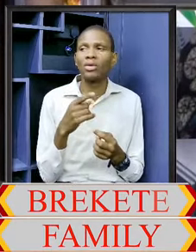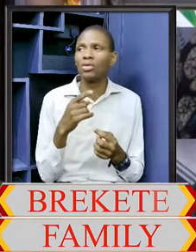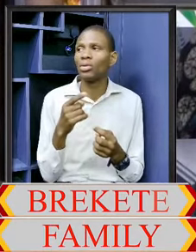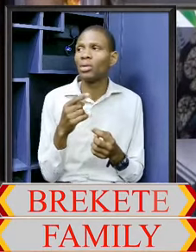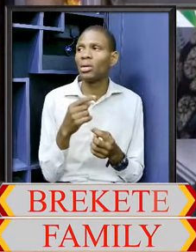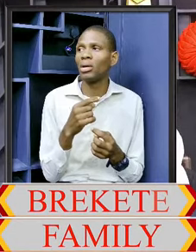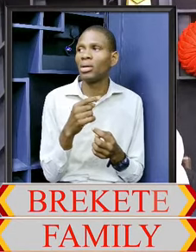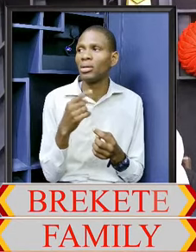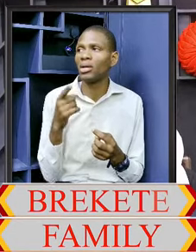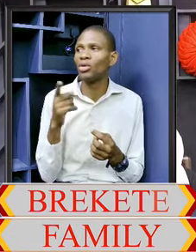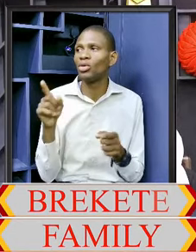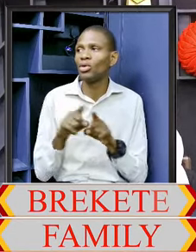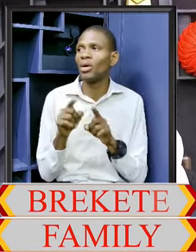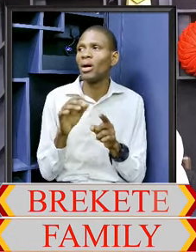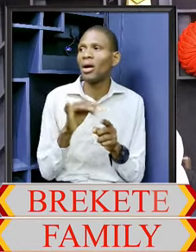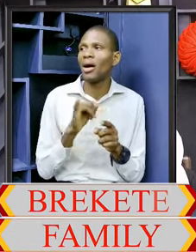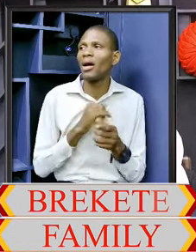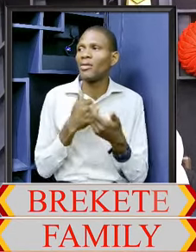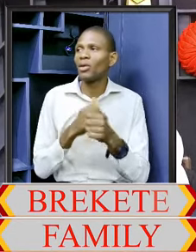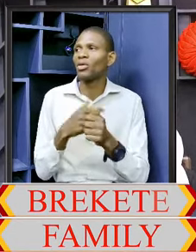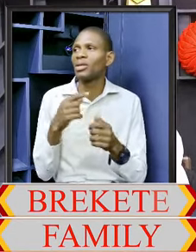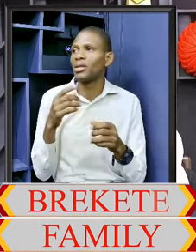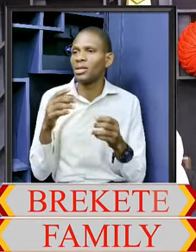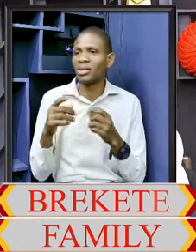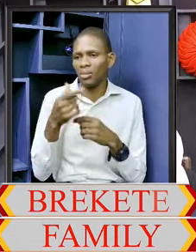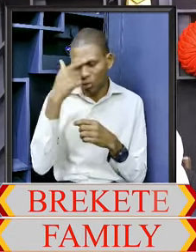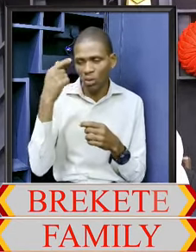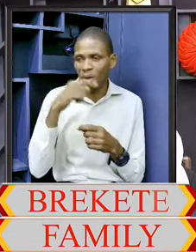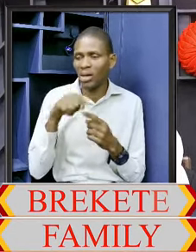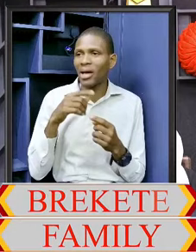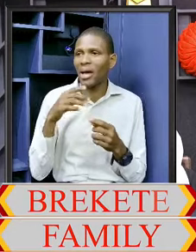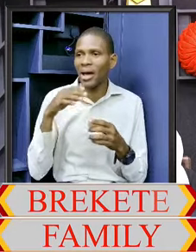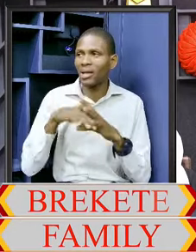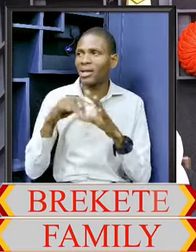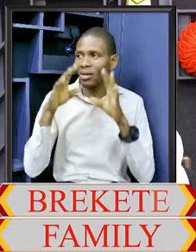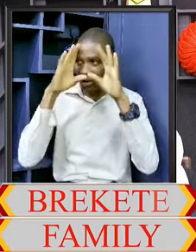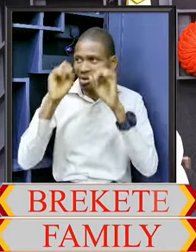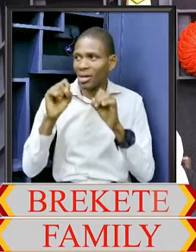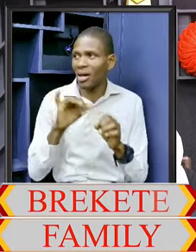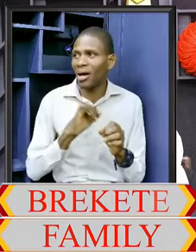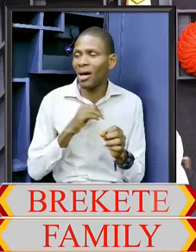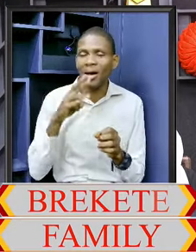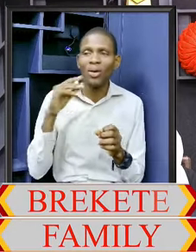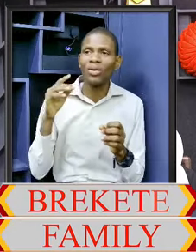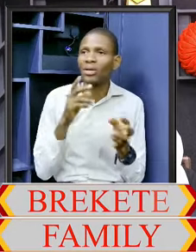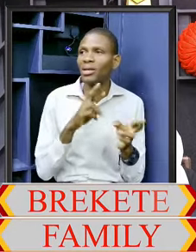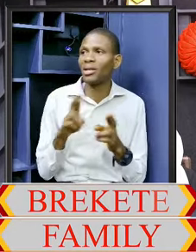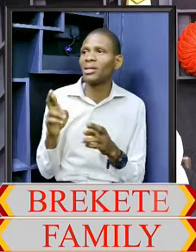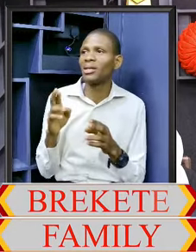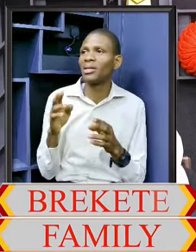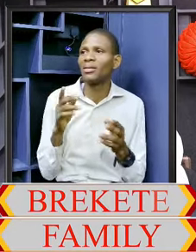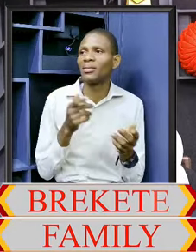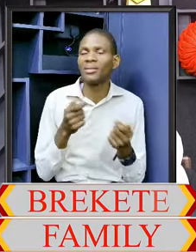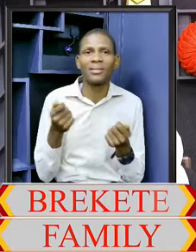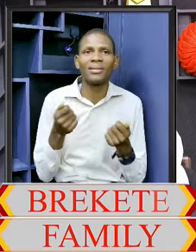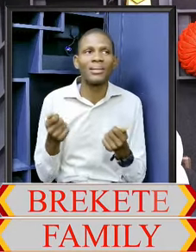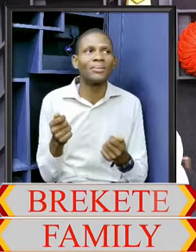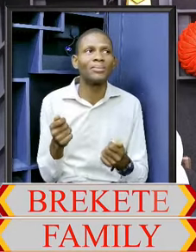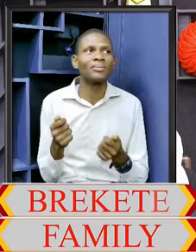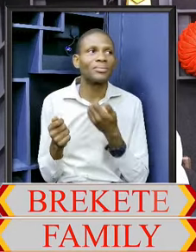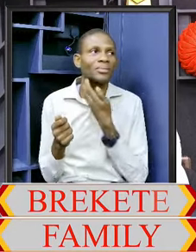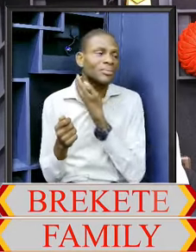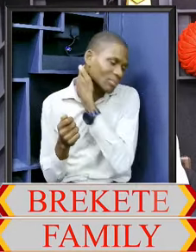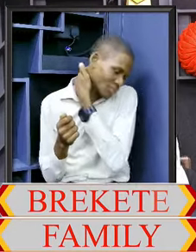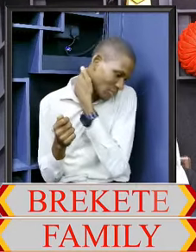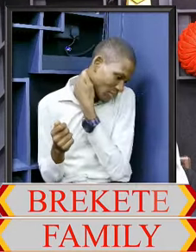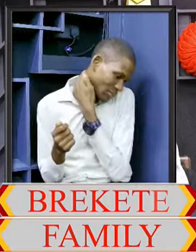follow them, they drive big cars. Yes, I follow the drive, because when I enter the present car, I've already driving car. Yes.